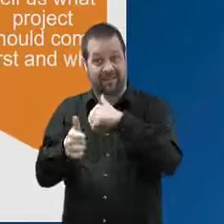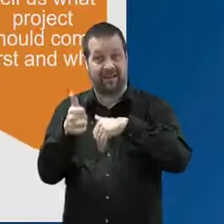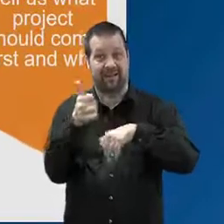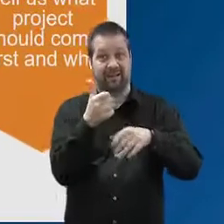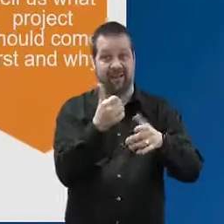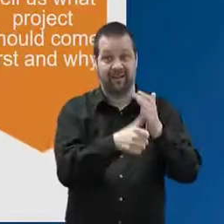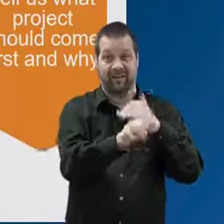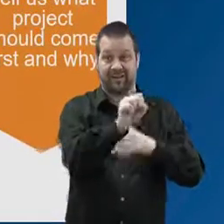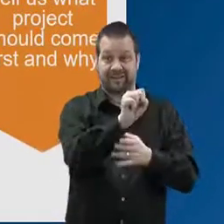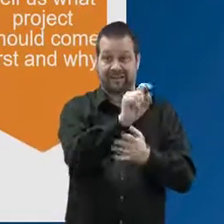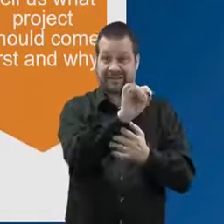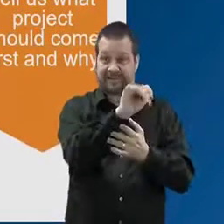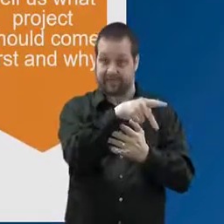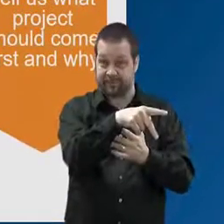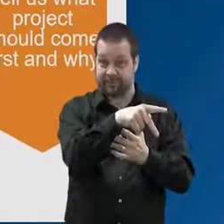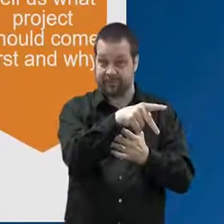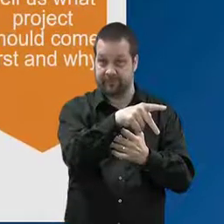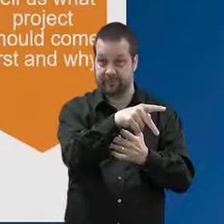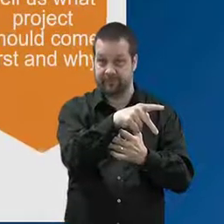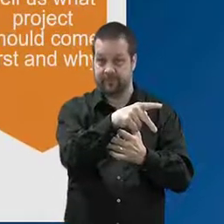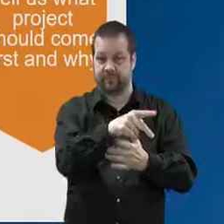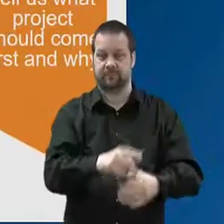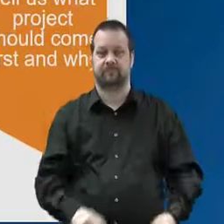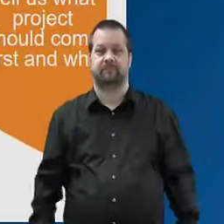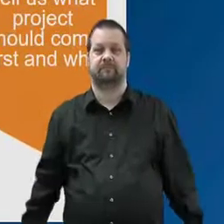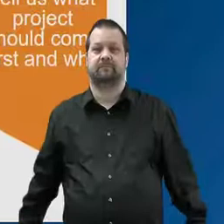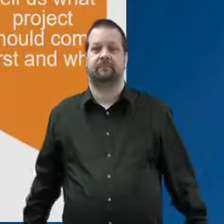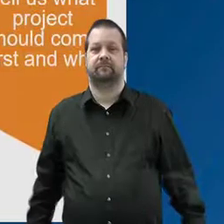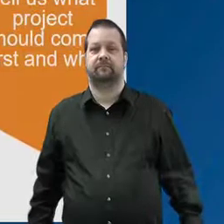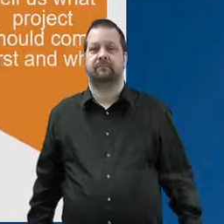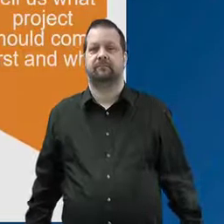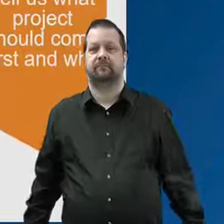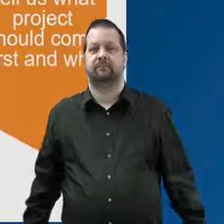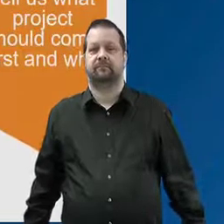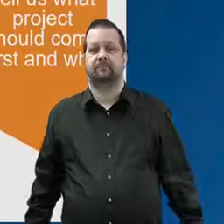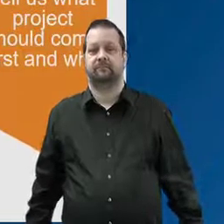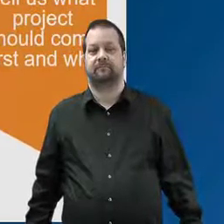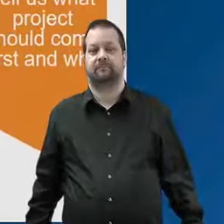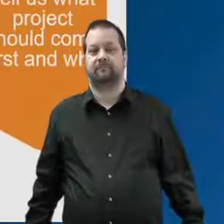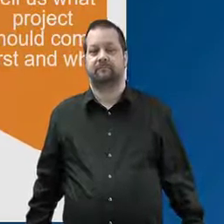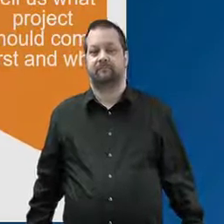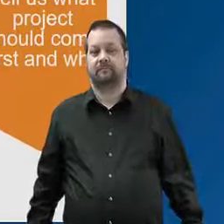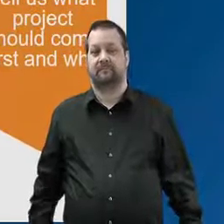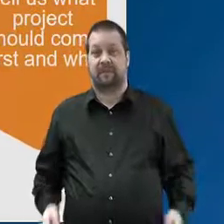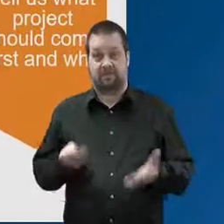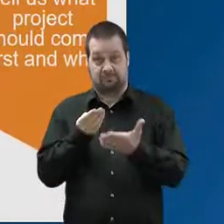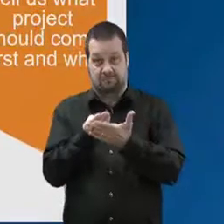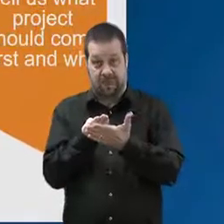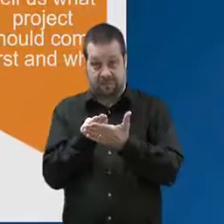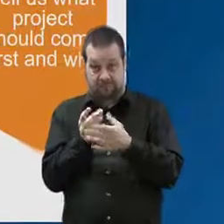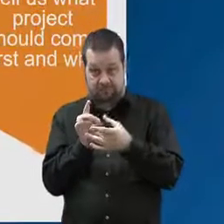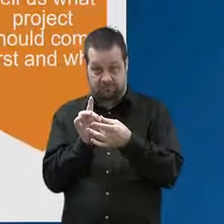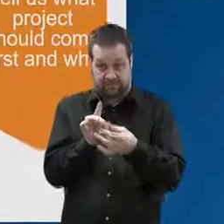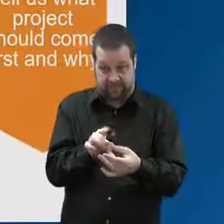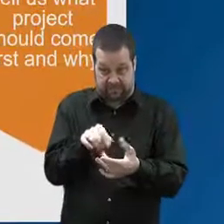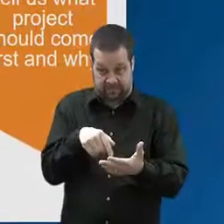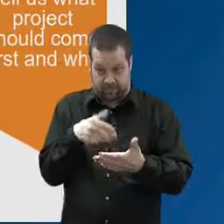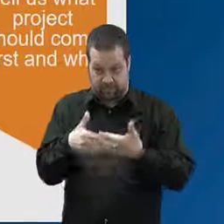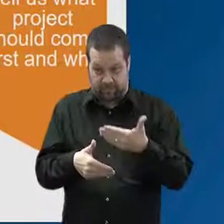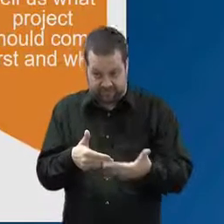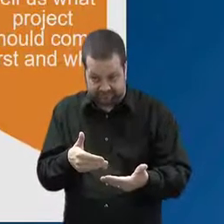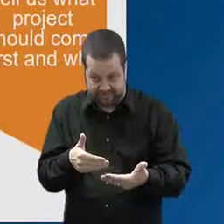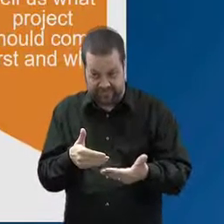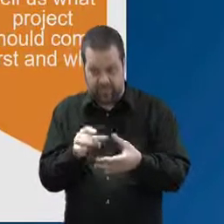It is important for you to participate because funding secured by this process is intended to address your community's most immediate